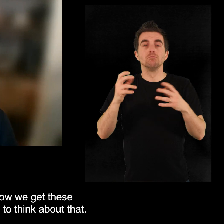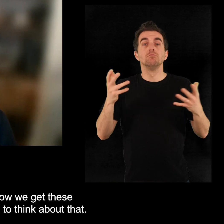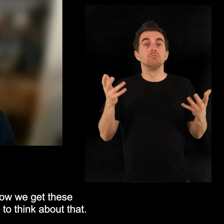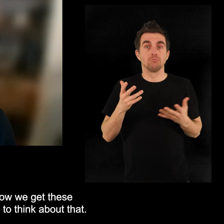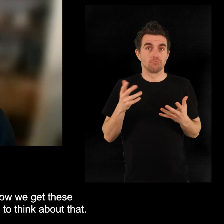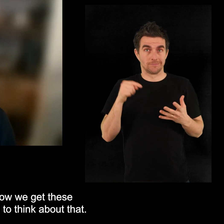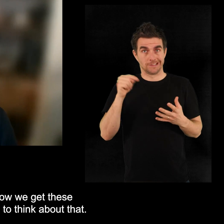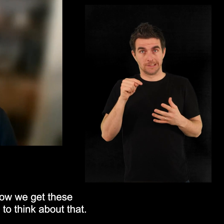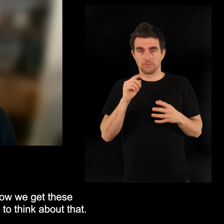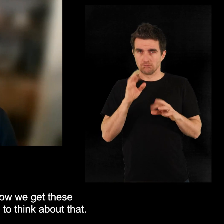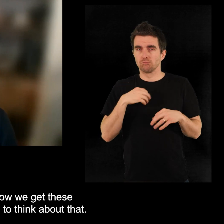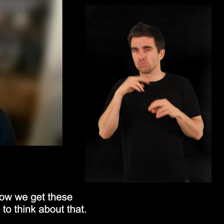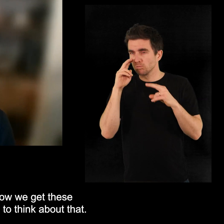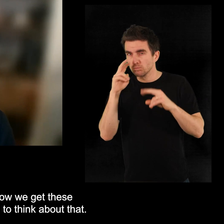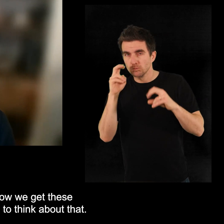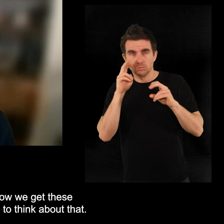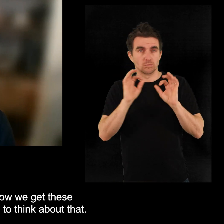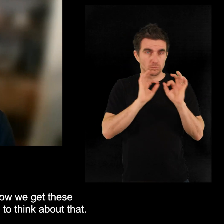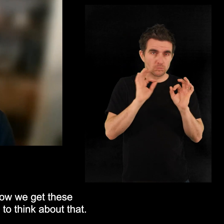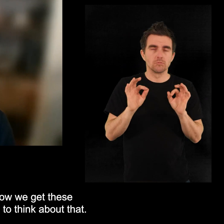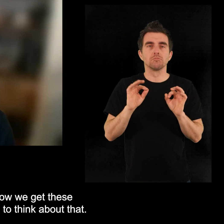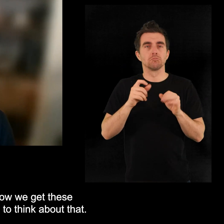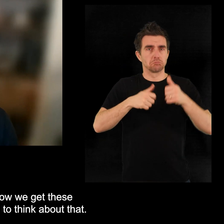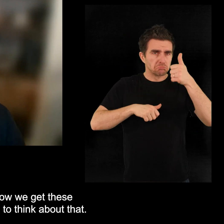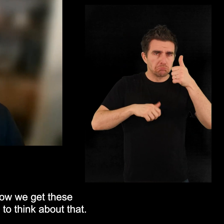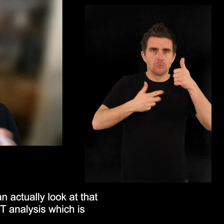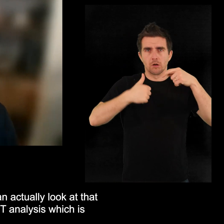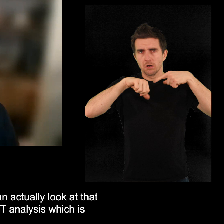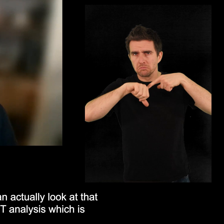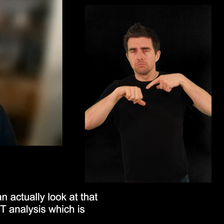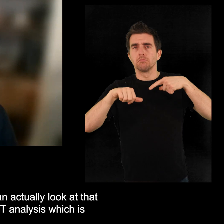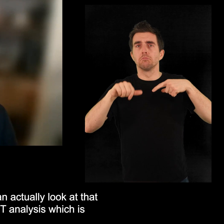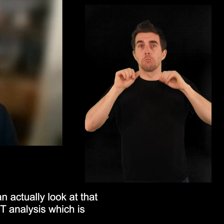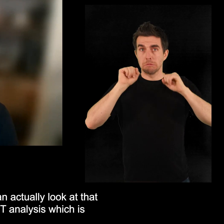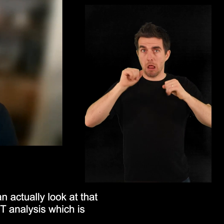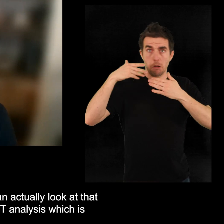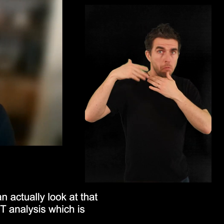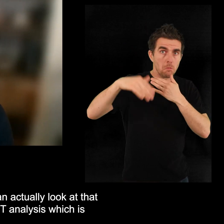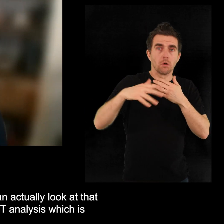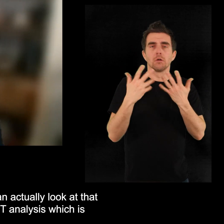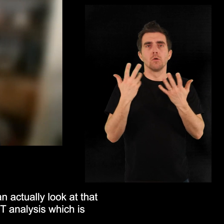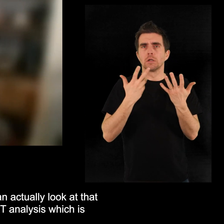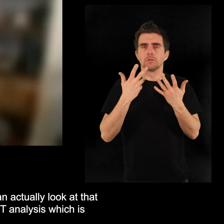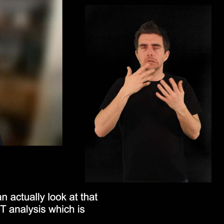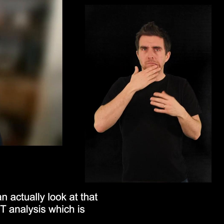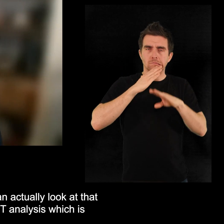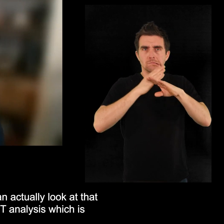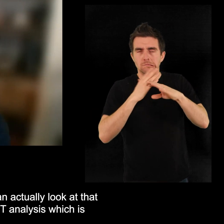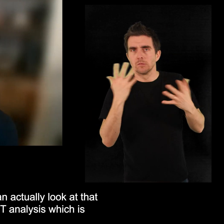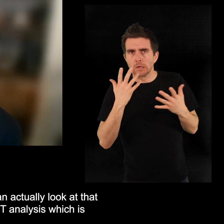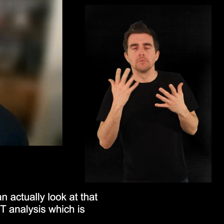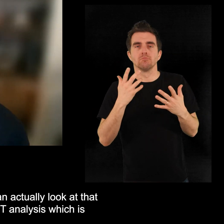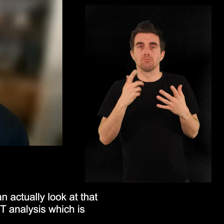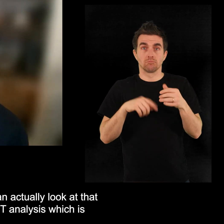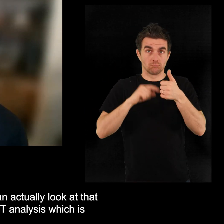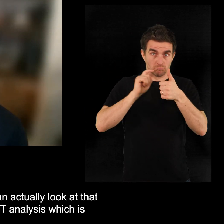voice. And it's how we get these structures right that we need to think about that. So an example of how we can actually